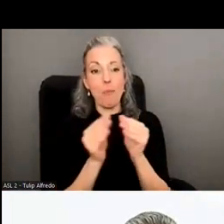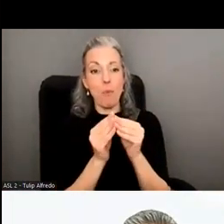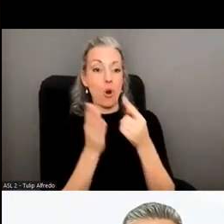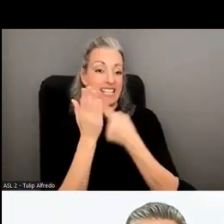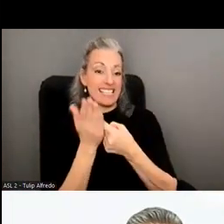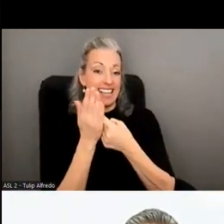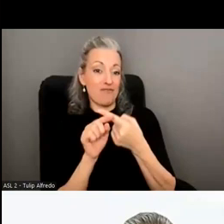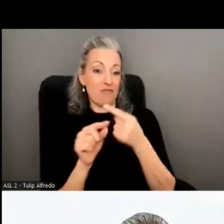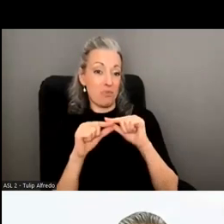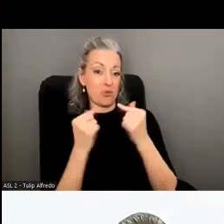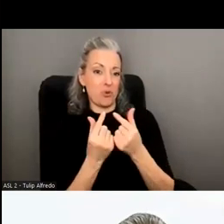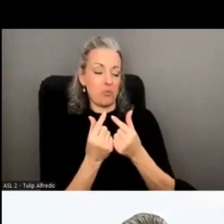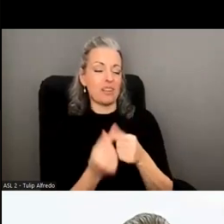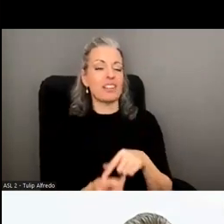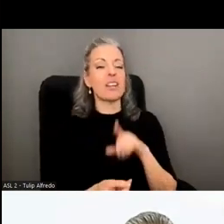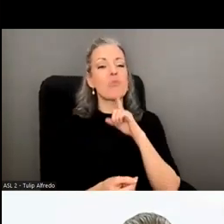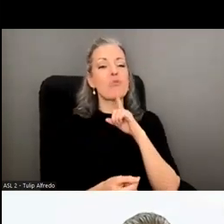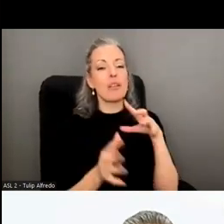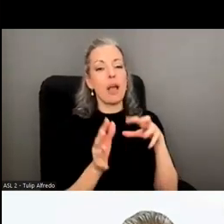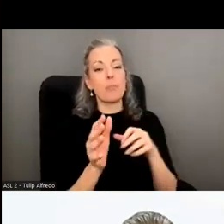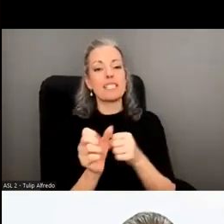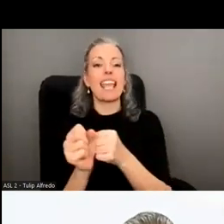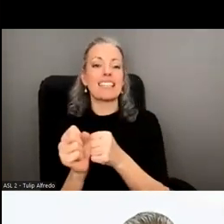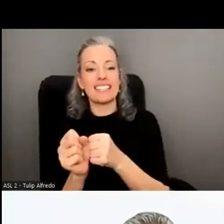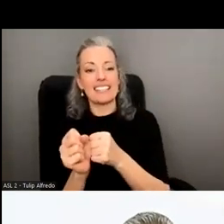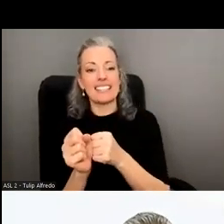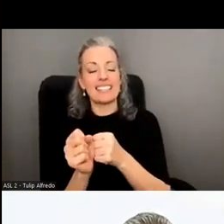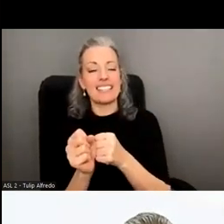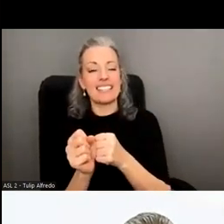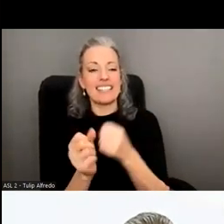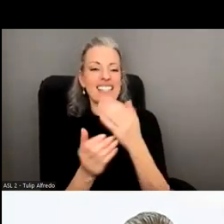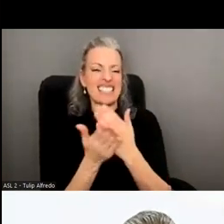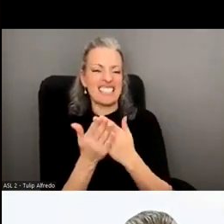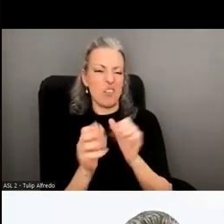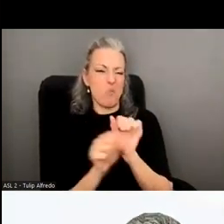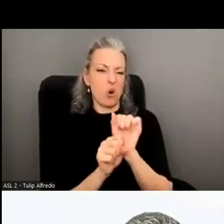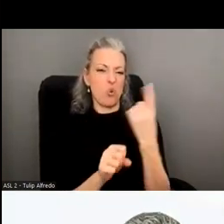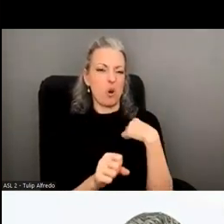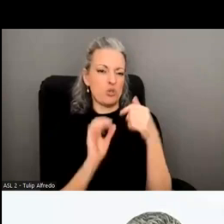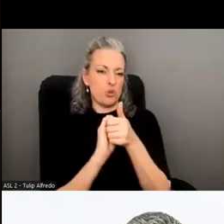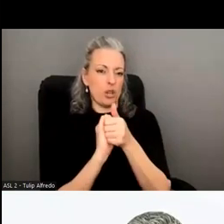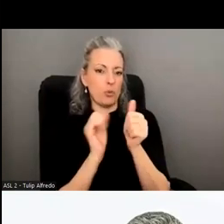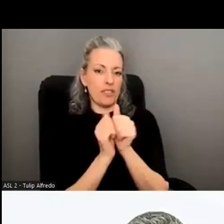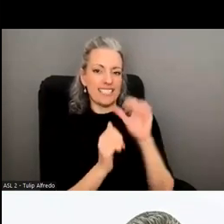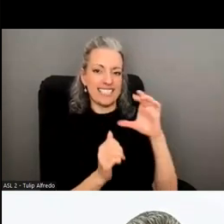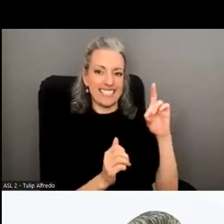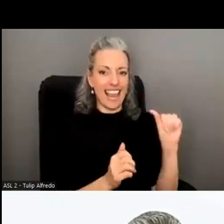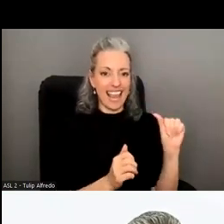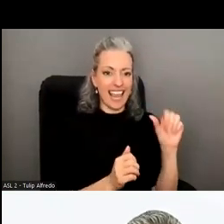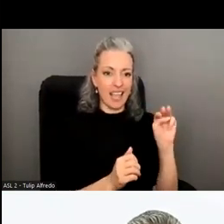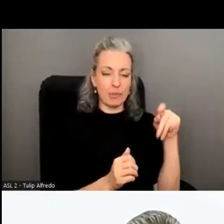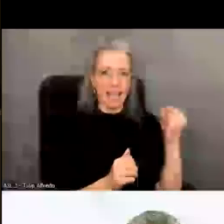But Ross had asked me to provide an update on some of the work that we are doing in partnership with CDII and the MPA